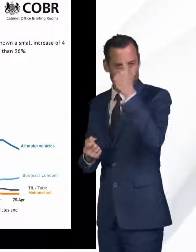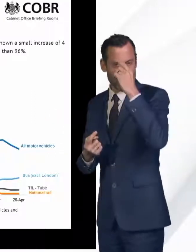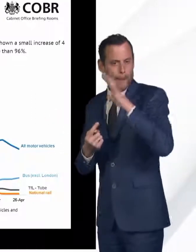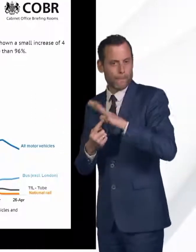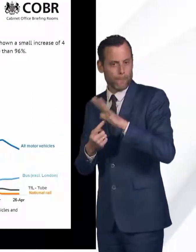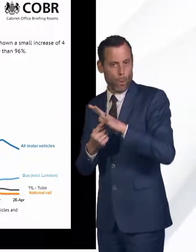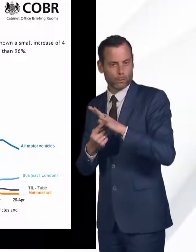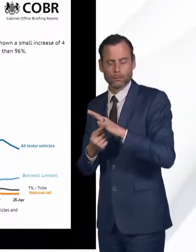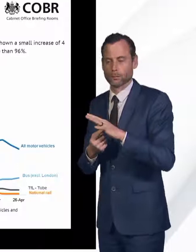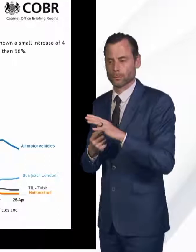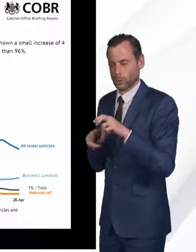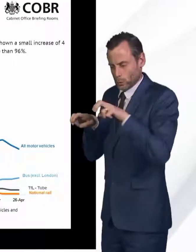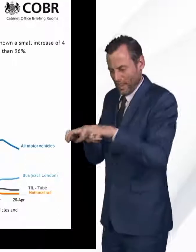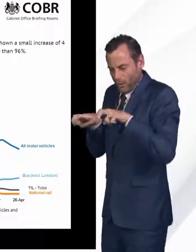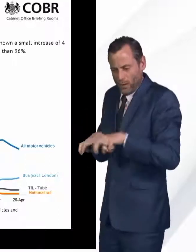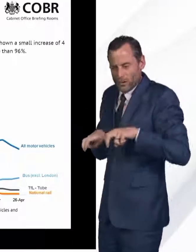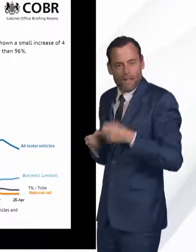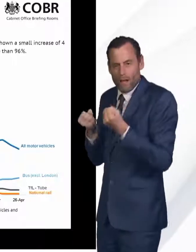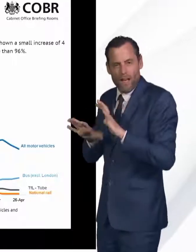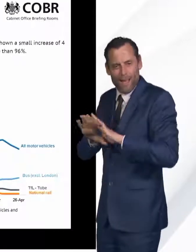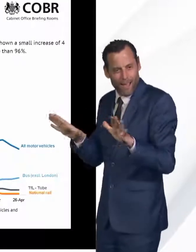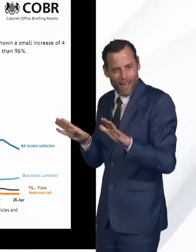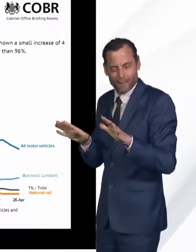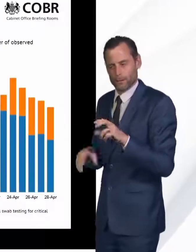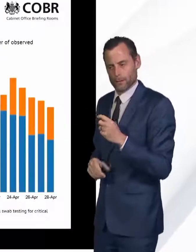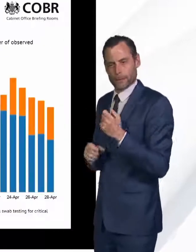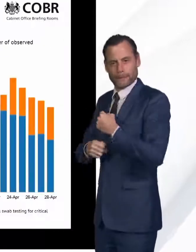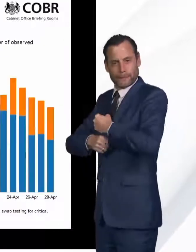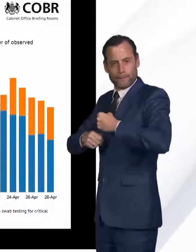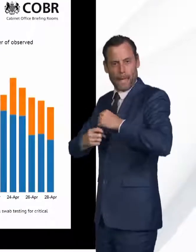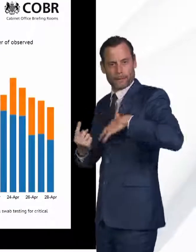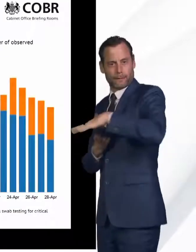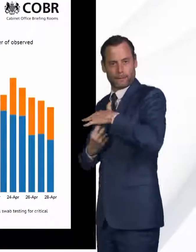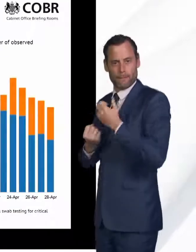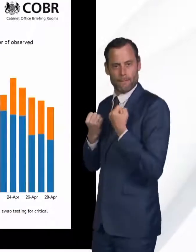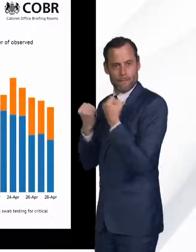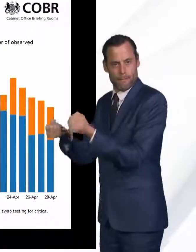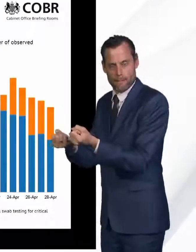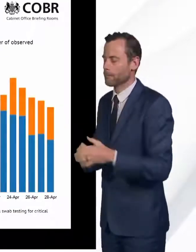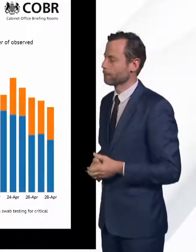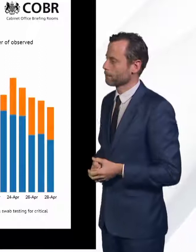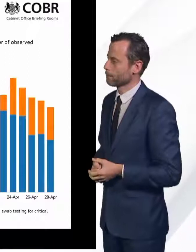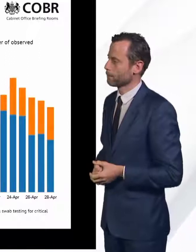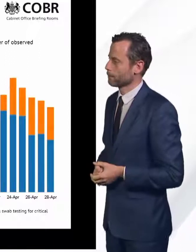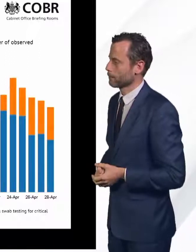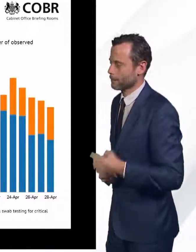that they're going. Next slide, please. We know that's been a lot of work for